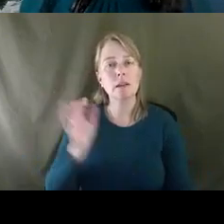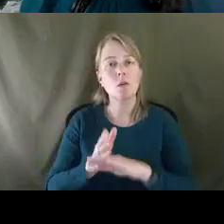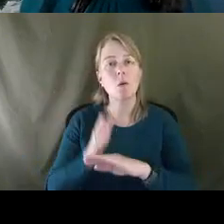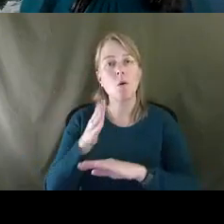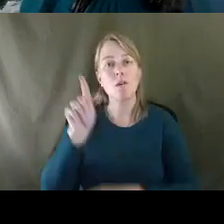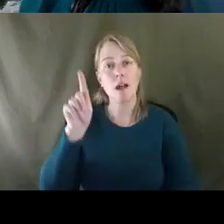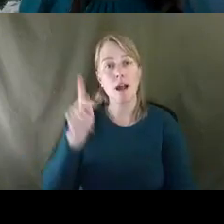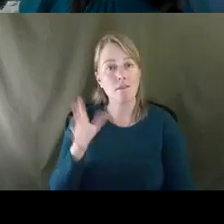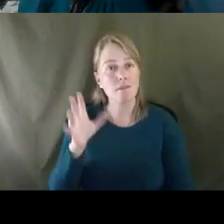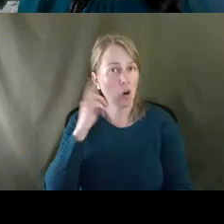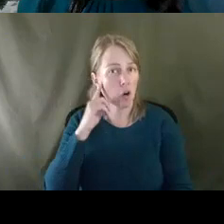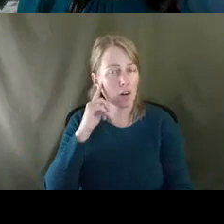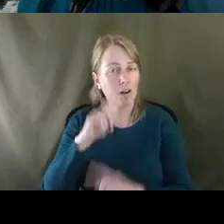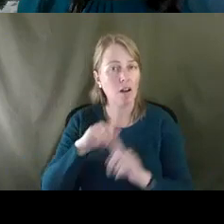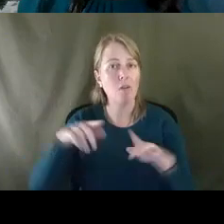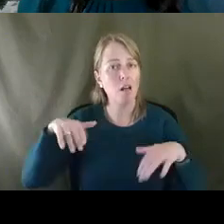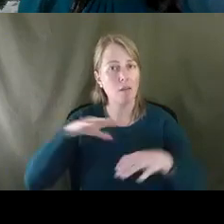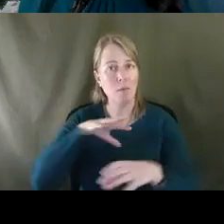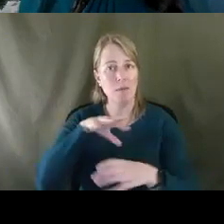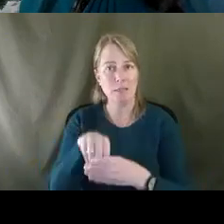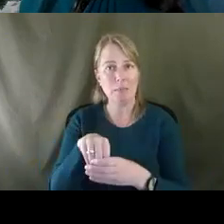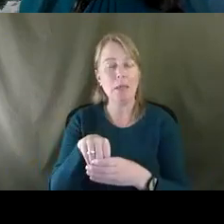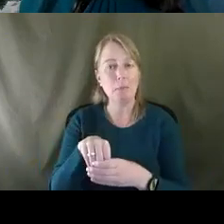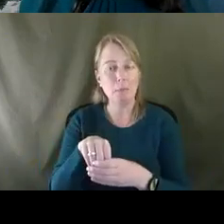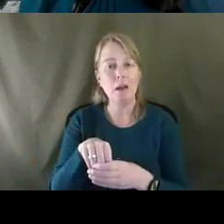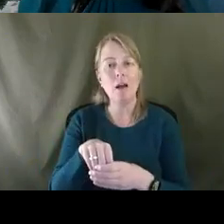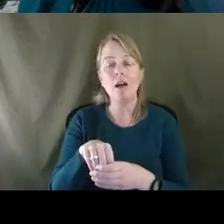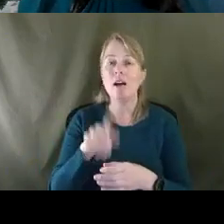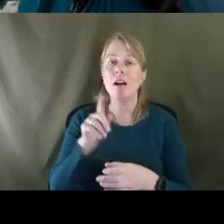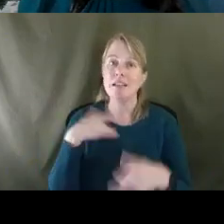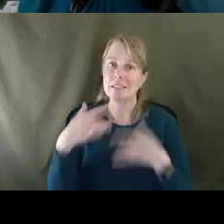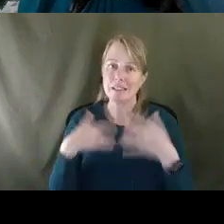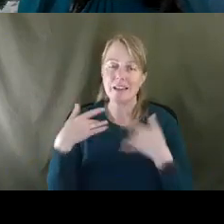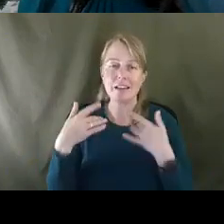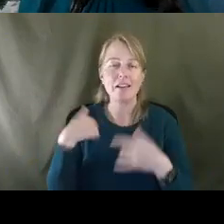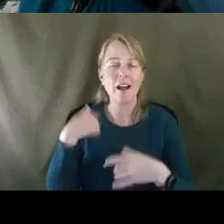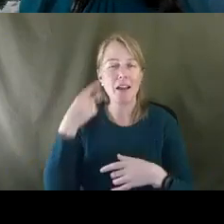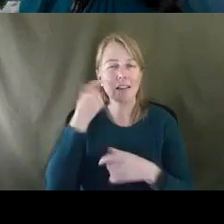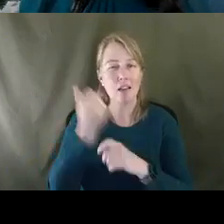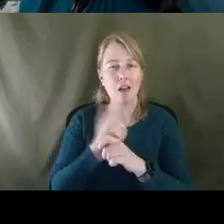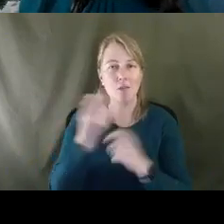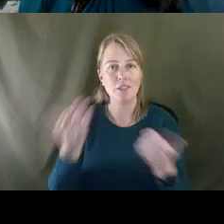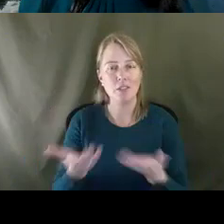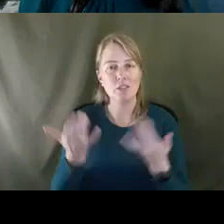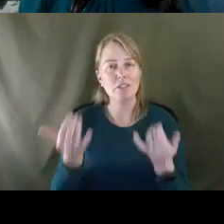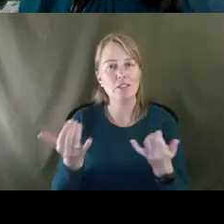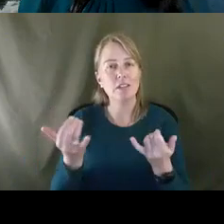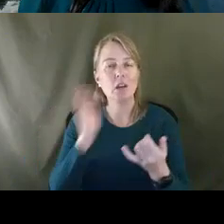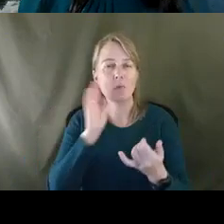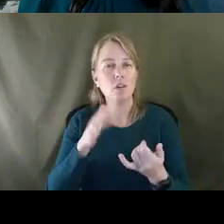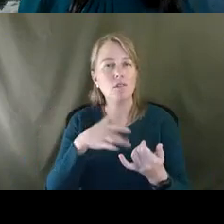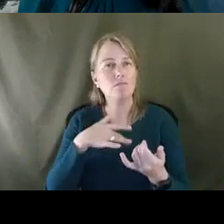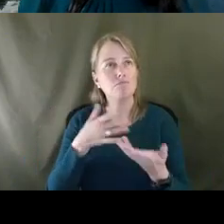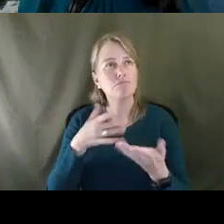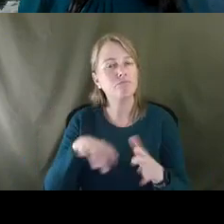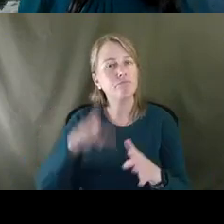you have heard of them, but never had a chance to participate. That's so exciting. I think that everyone here today will find some little nugget of